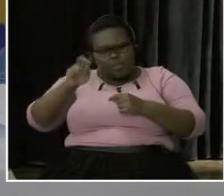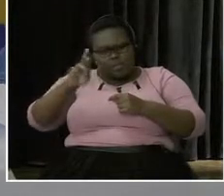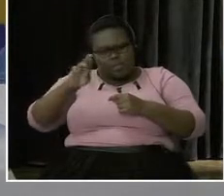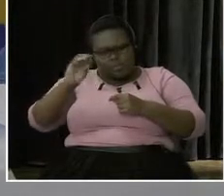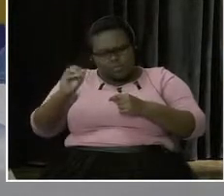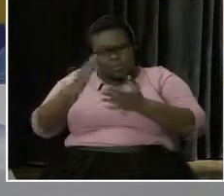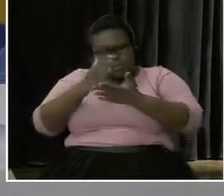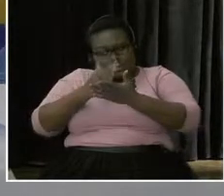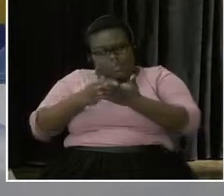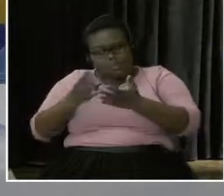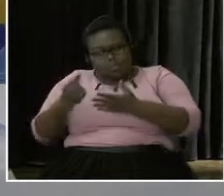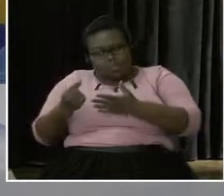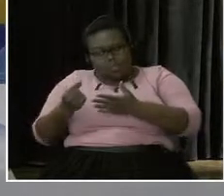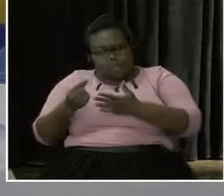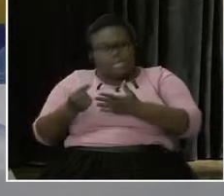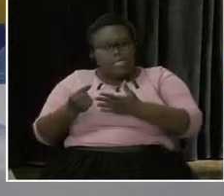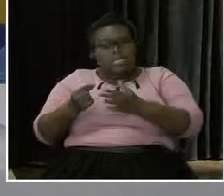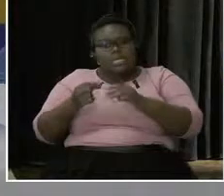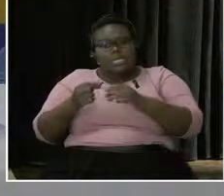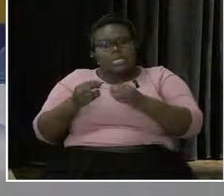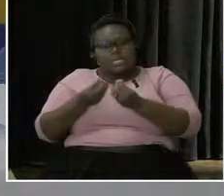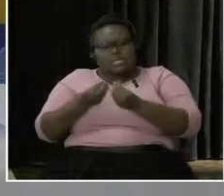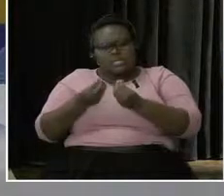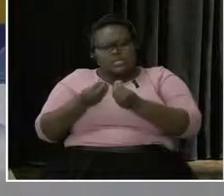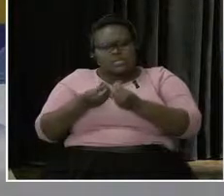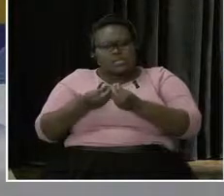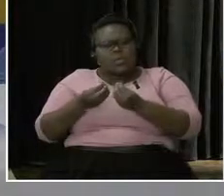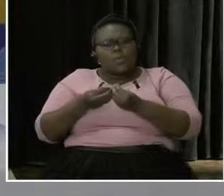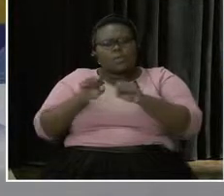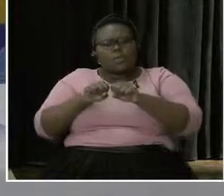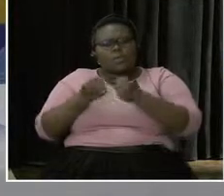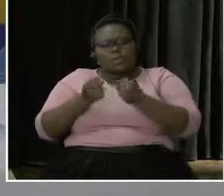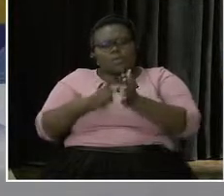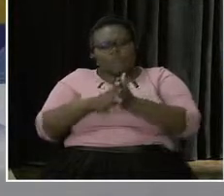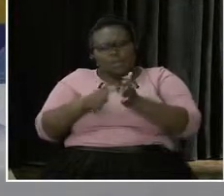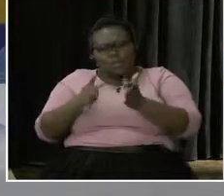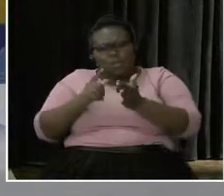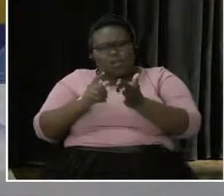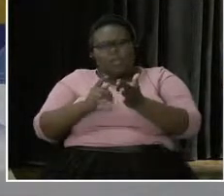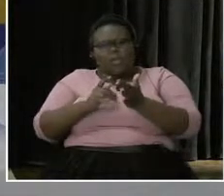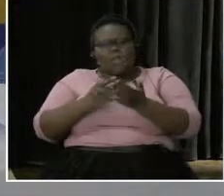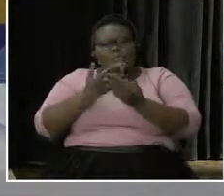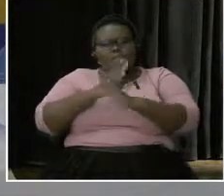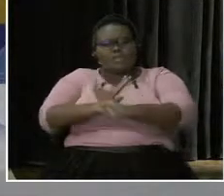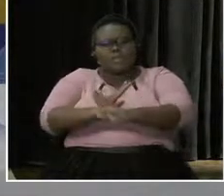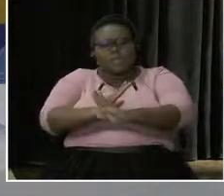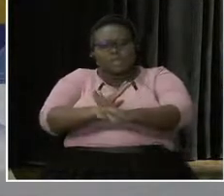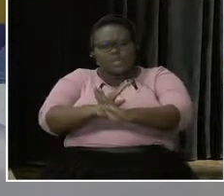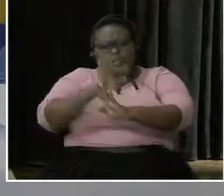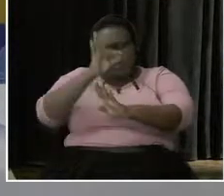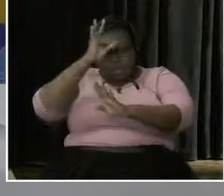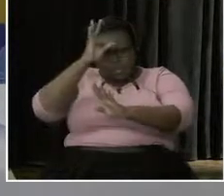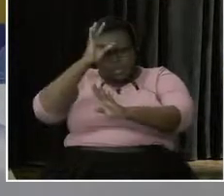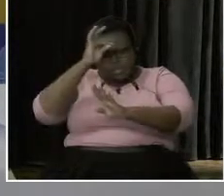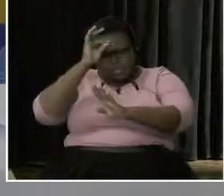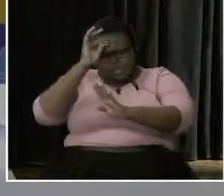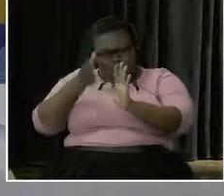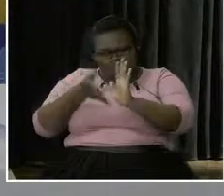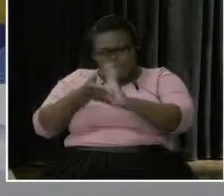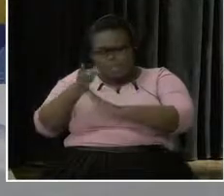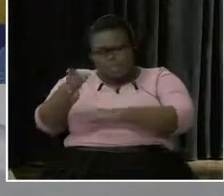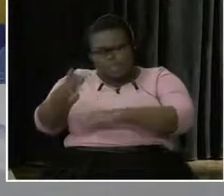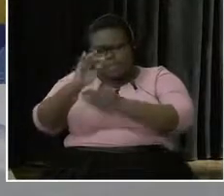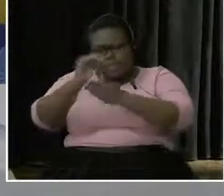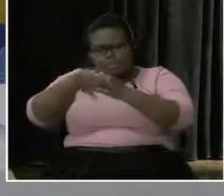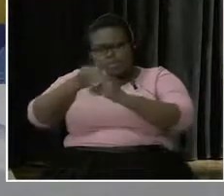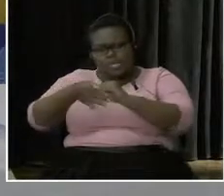things and preventing Metropolis to have an access to go and protect protect the citizen in some of